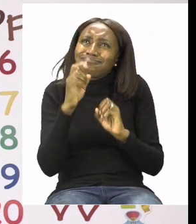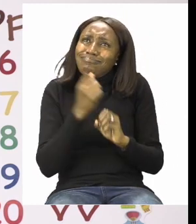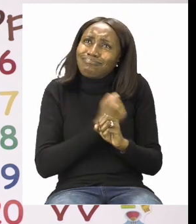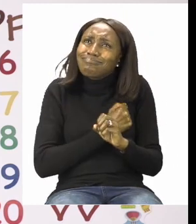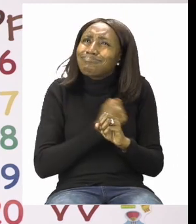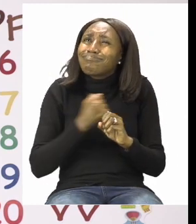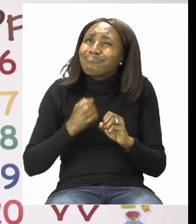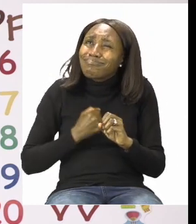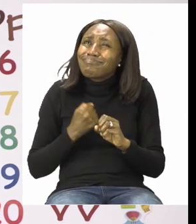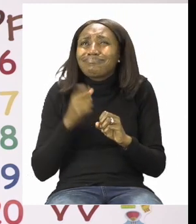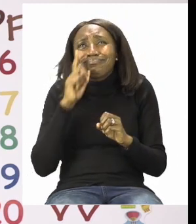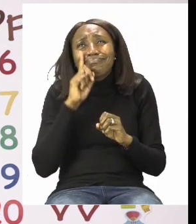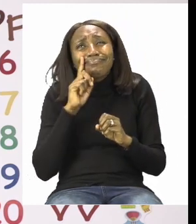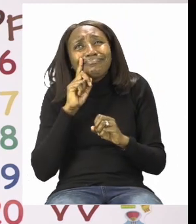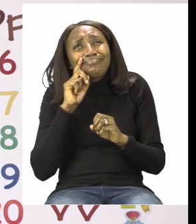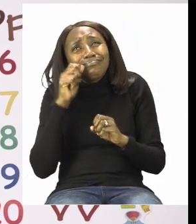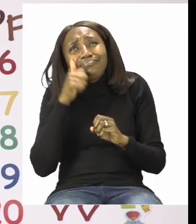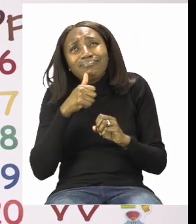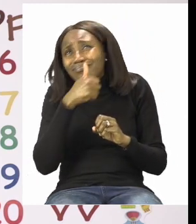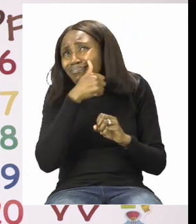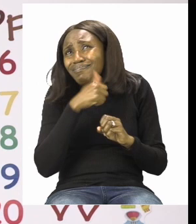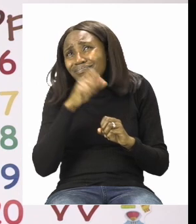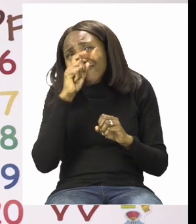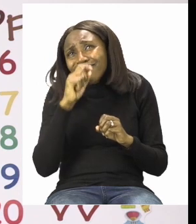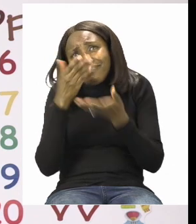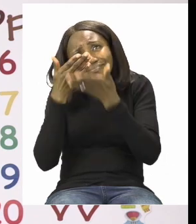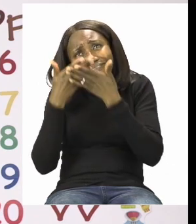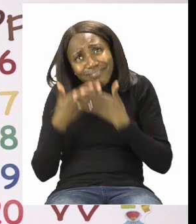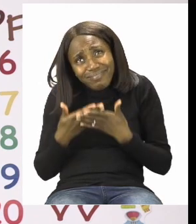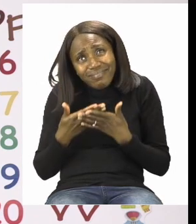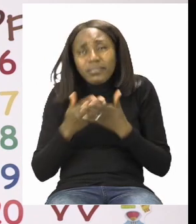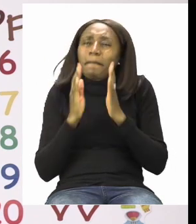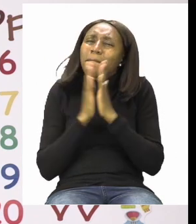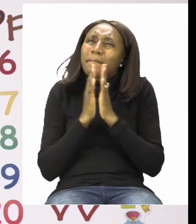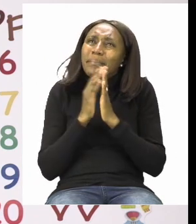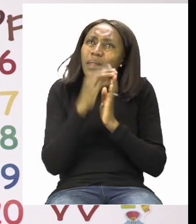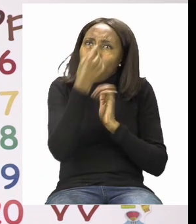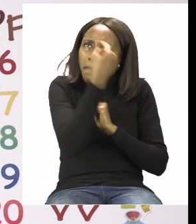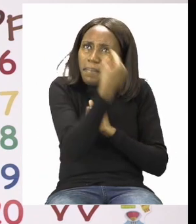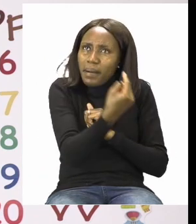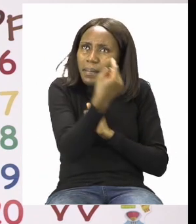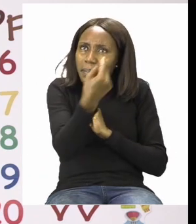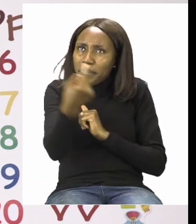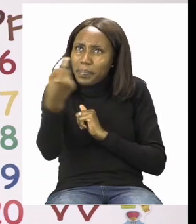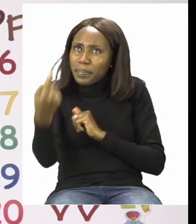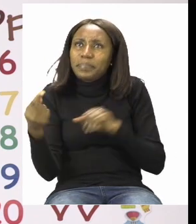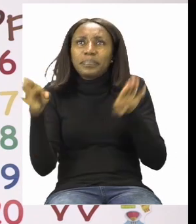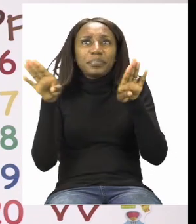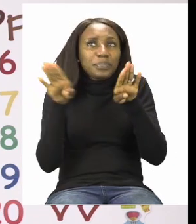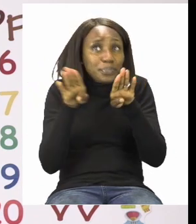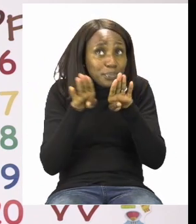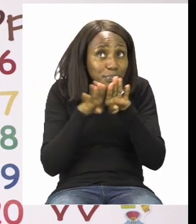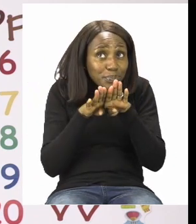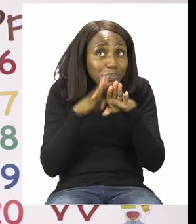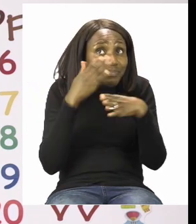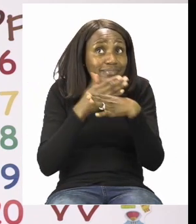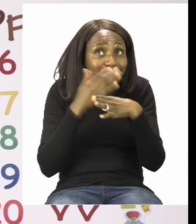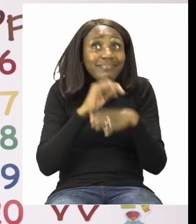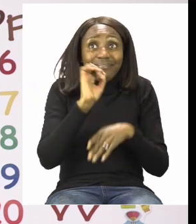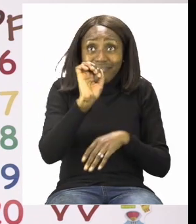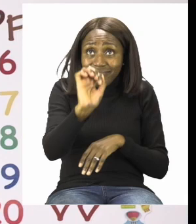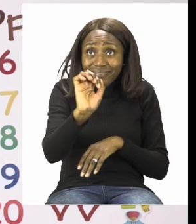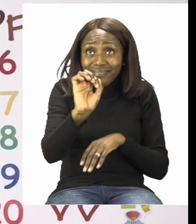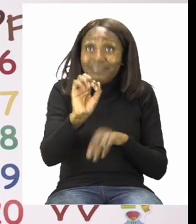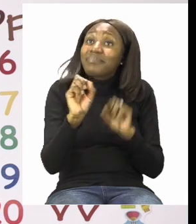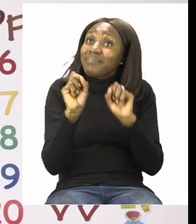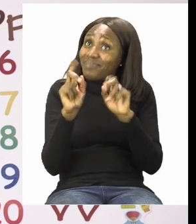for help. But just make sure that you finish your work by yourself. So now that